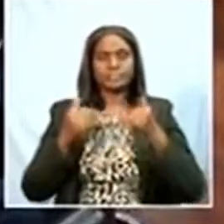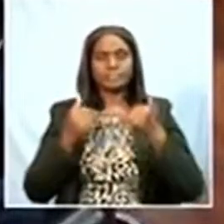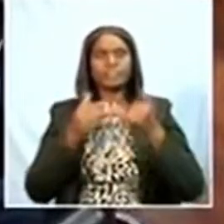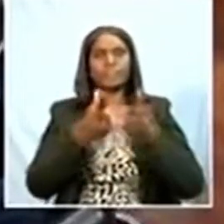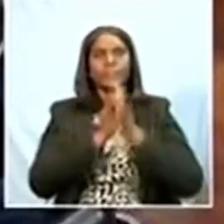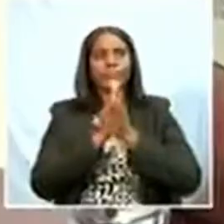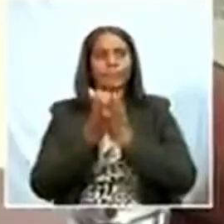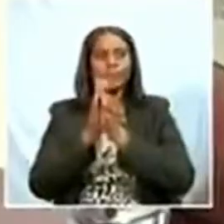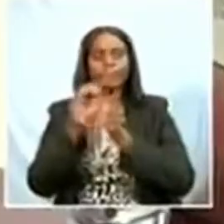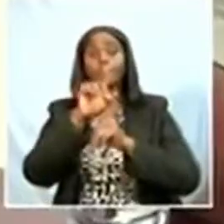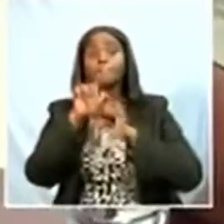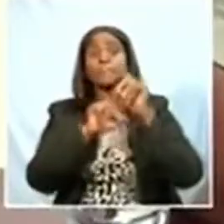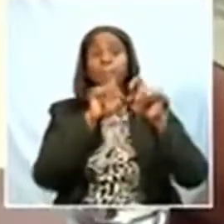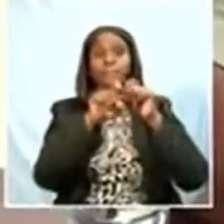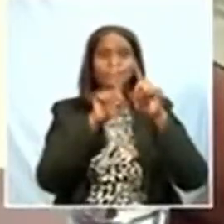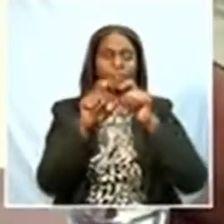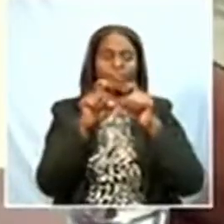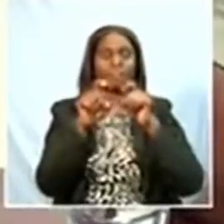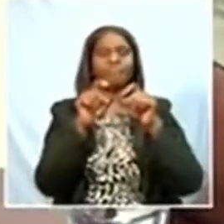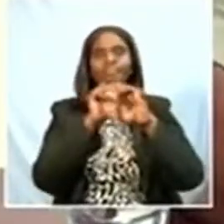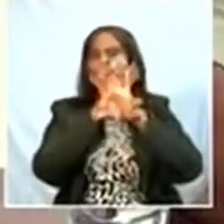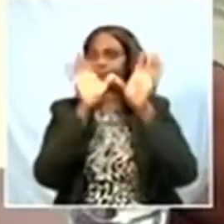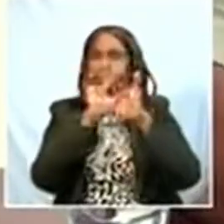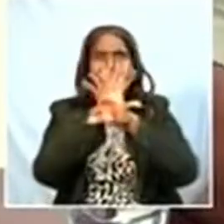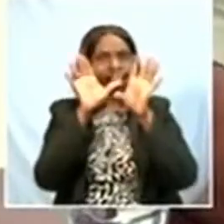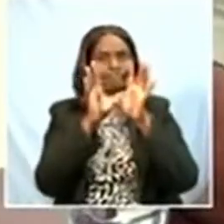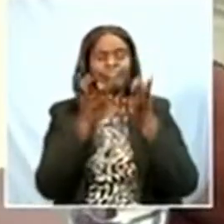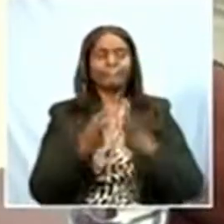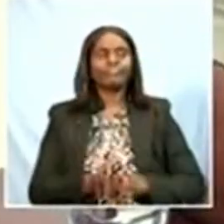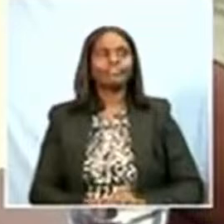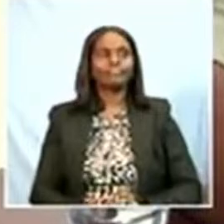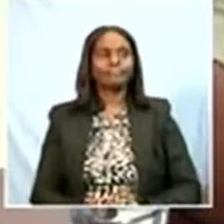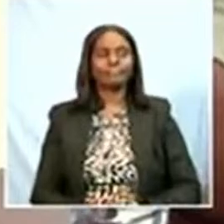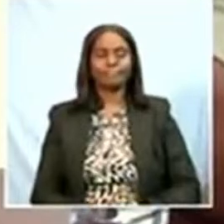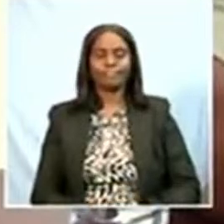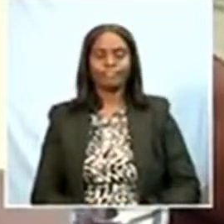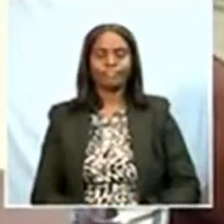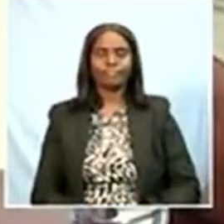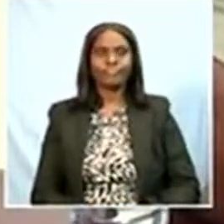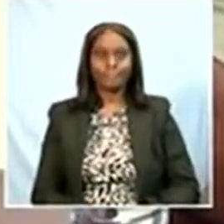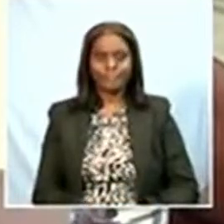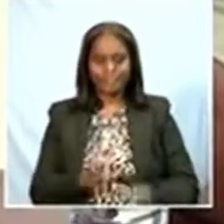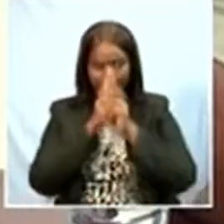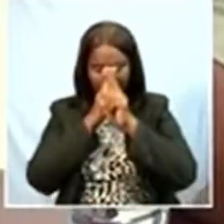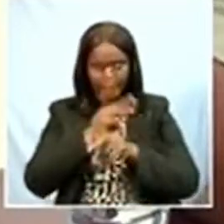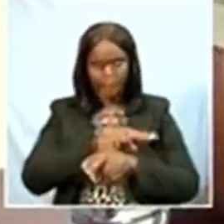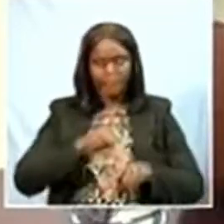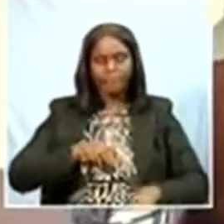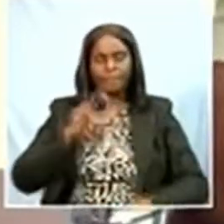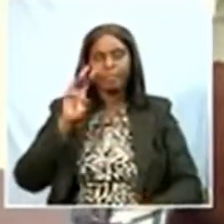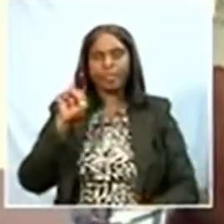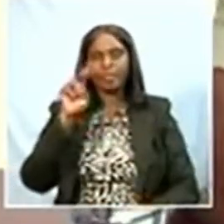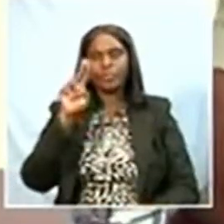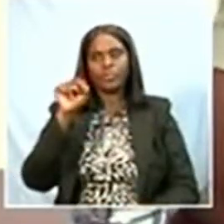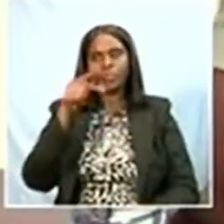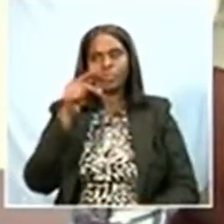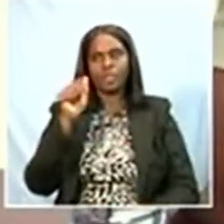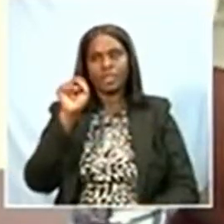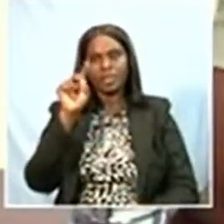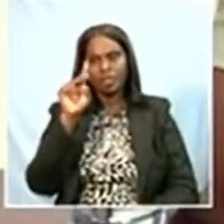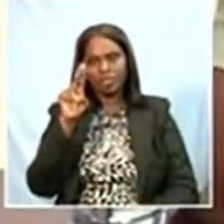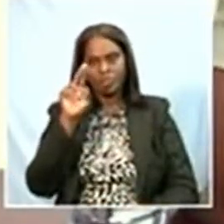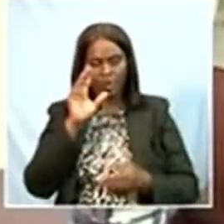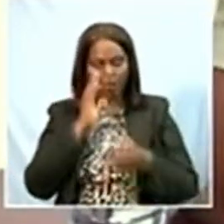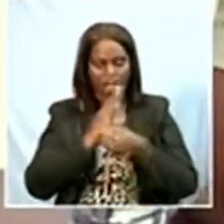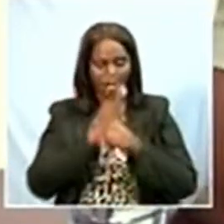ask questions or indeed points of clarifications. Honorable members, Honorable Mungandu begins, followed by